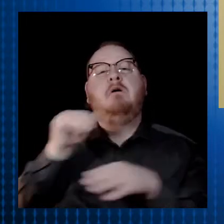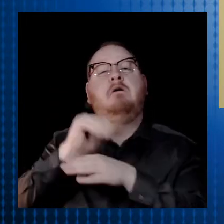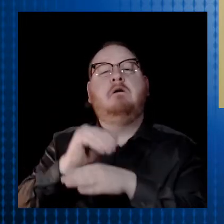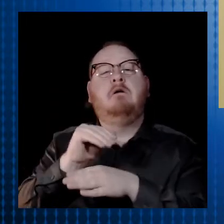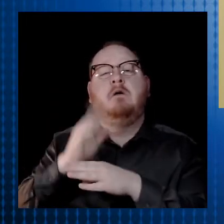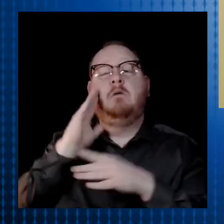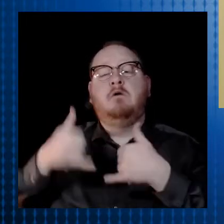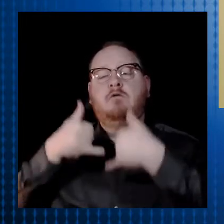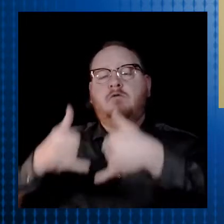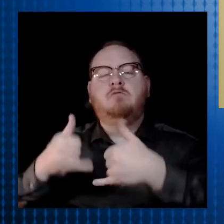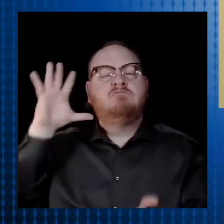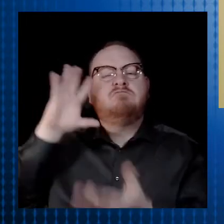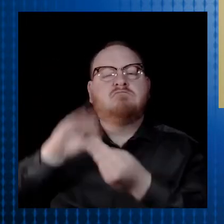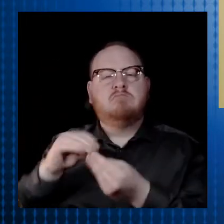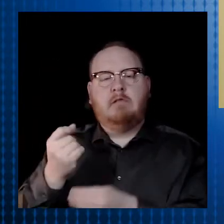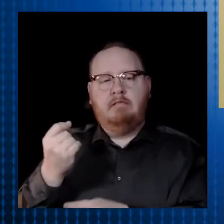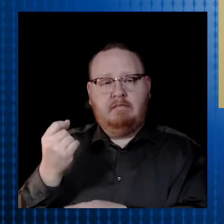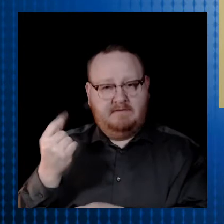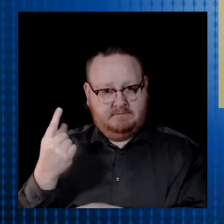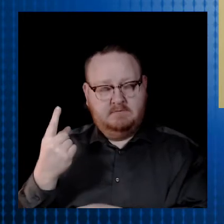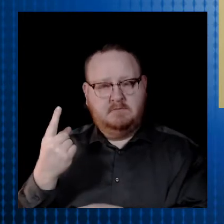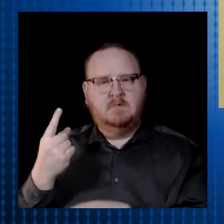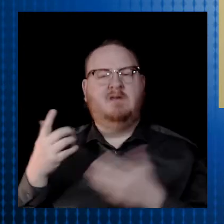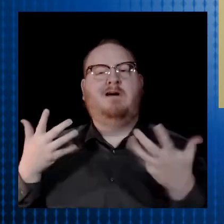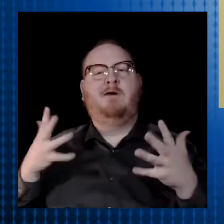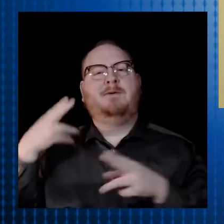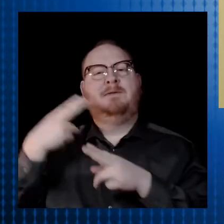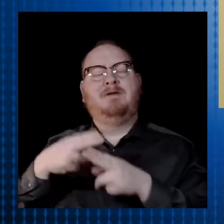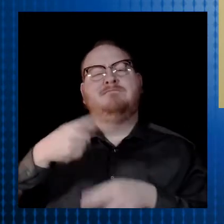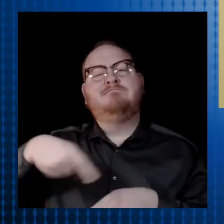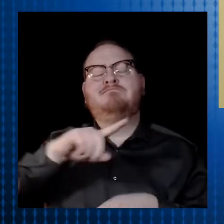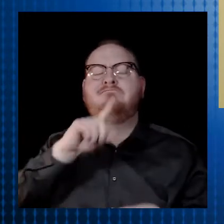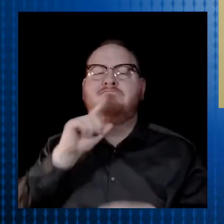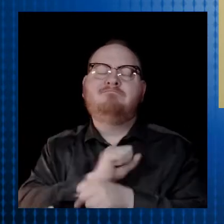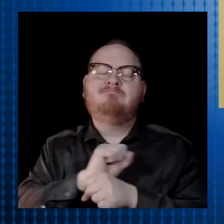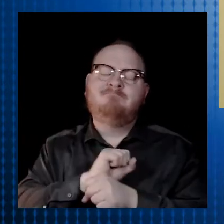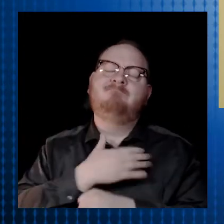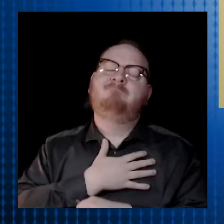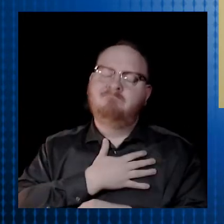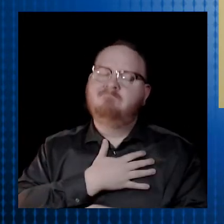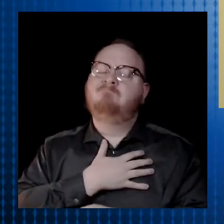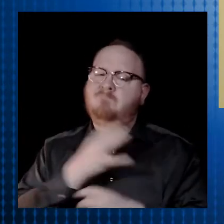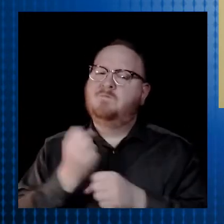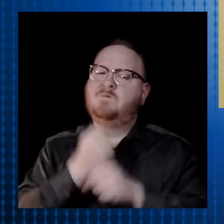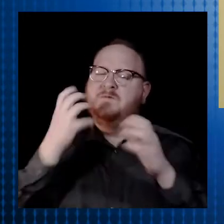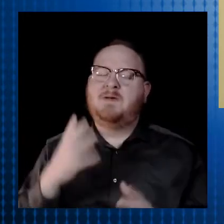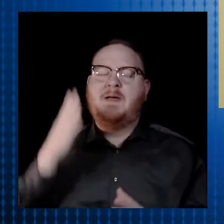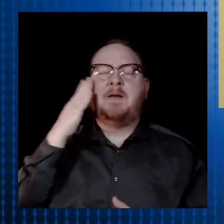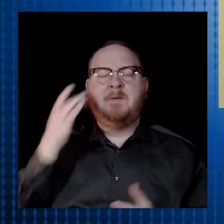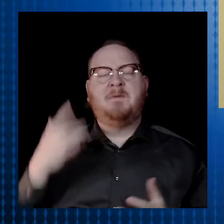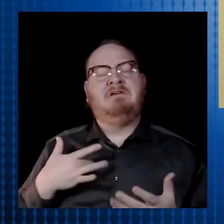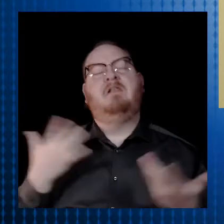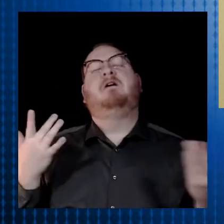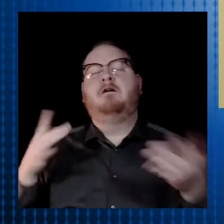But we've said already that you're all winners. And I know that you may think that's a cliche, but it's not tonight. And I'll tell